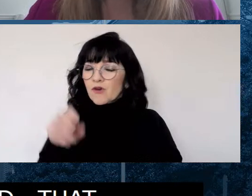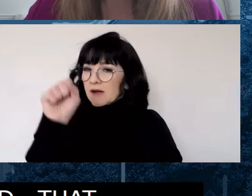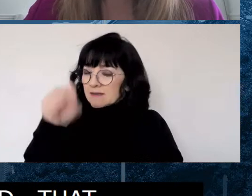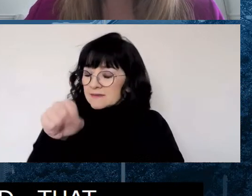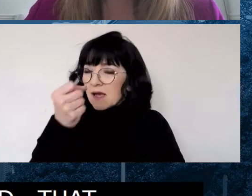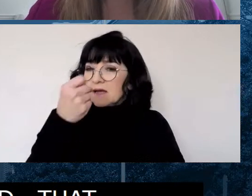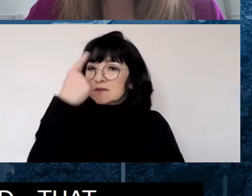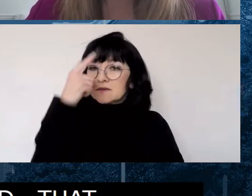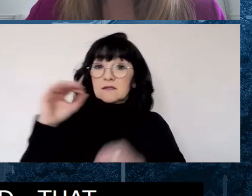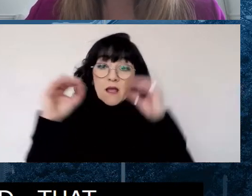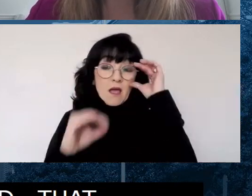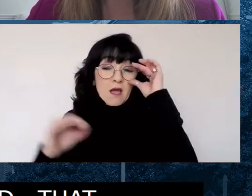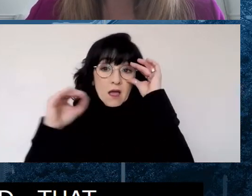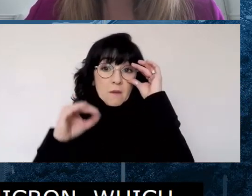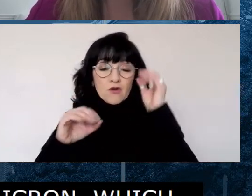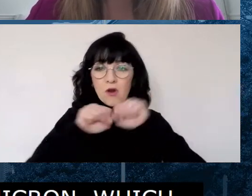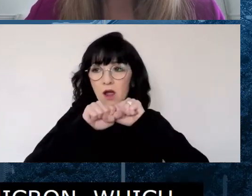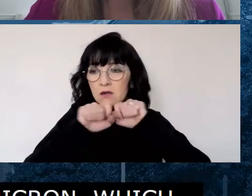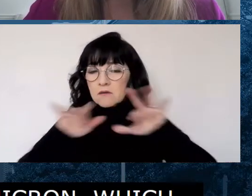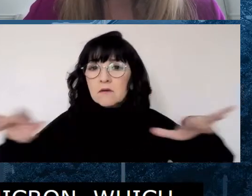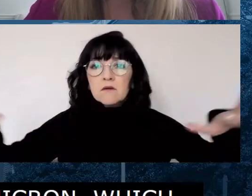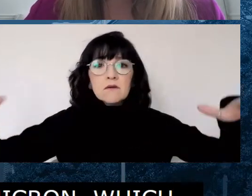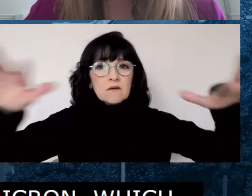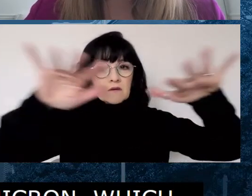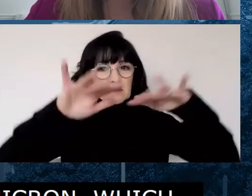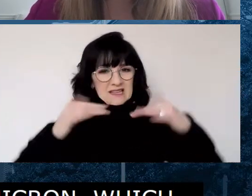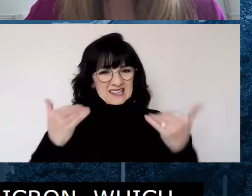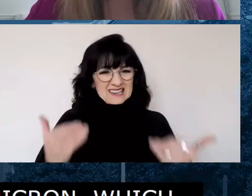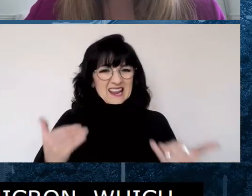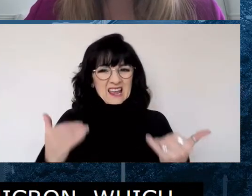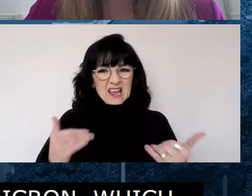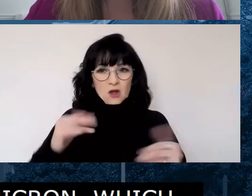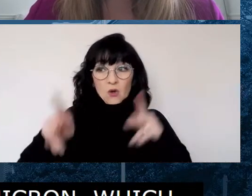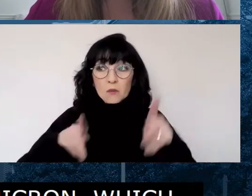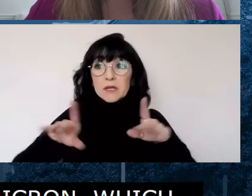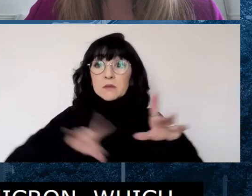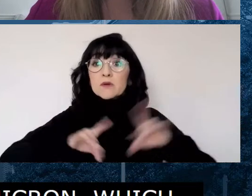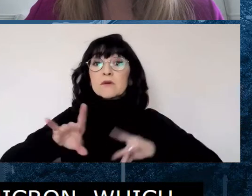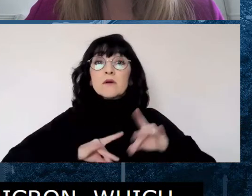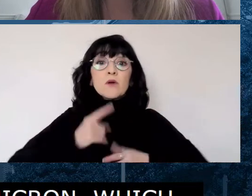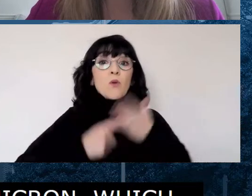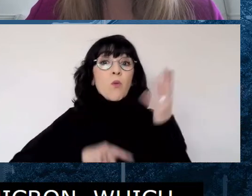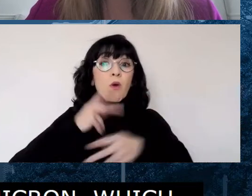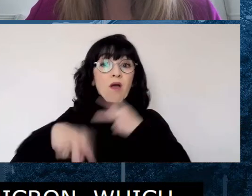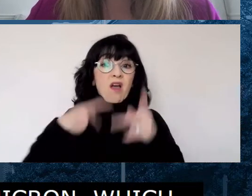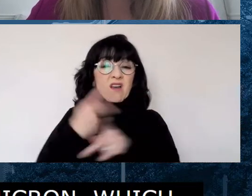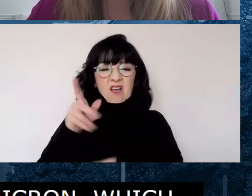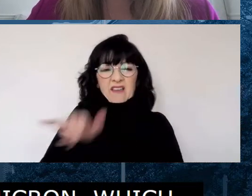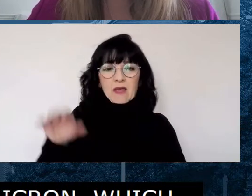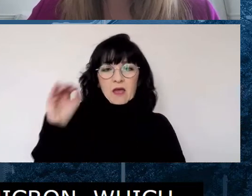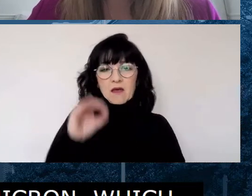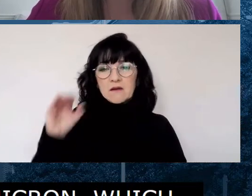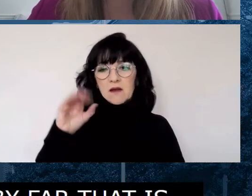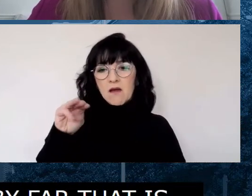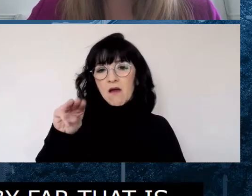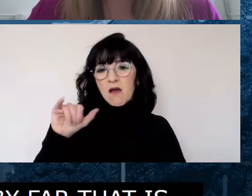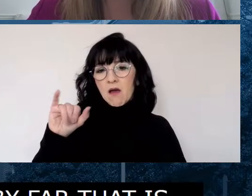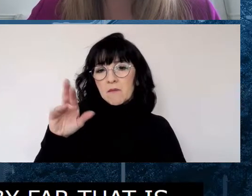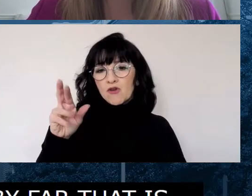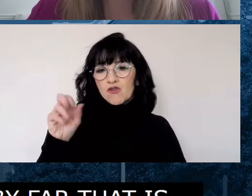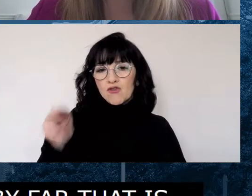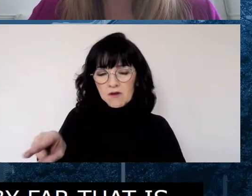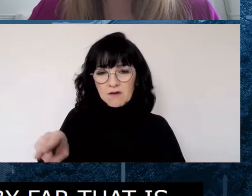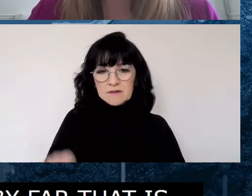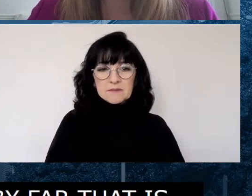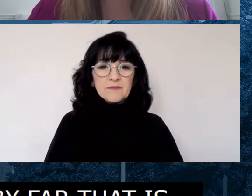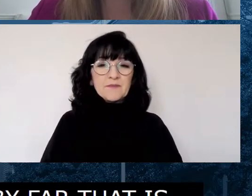far that's circulating now. So let's look at the next slide, which is a study that was published